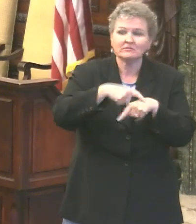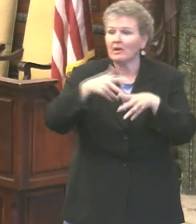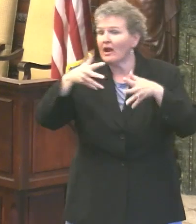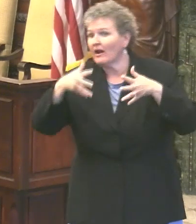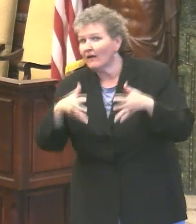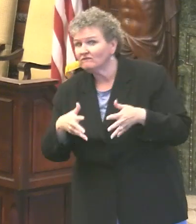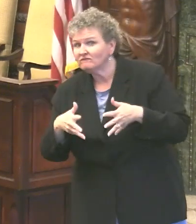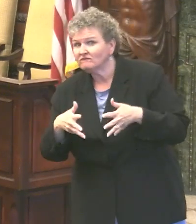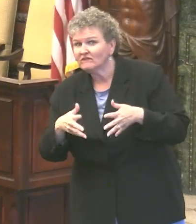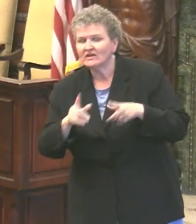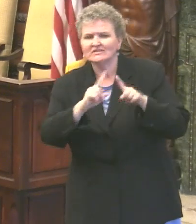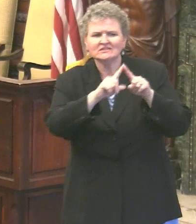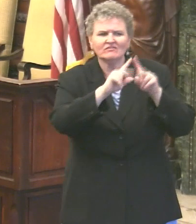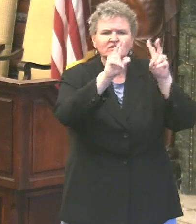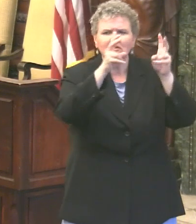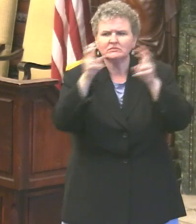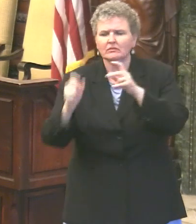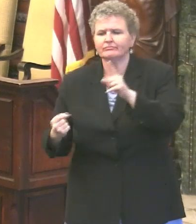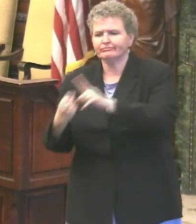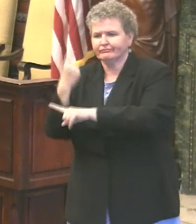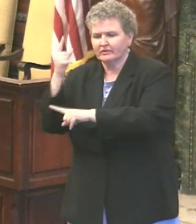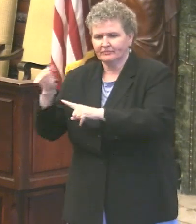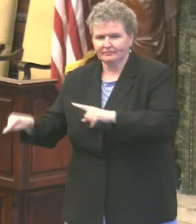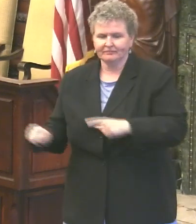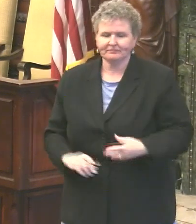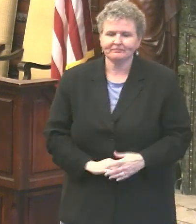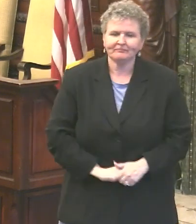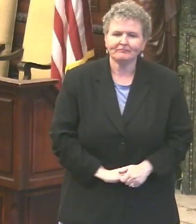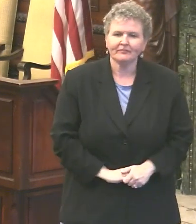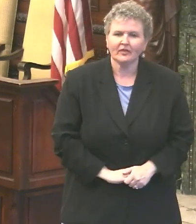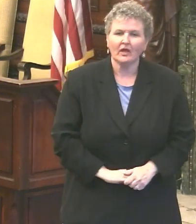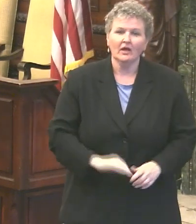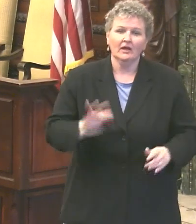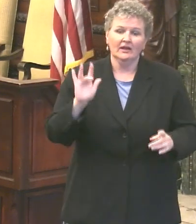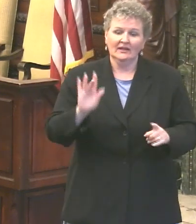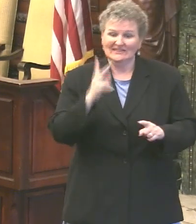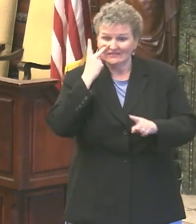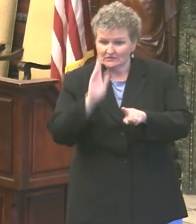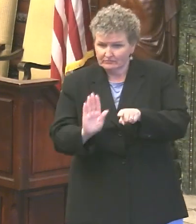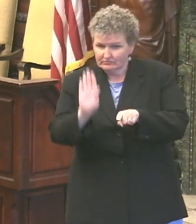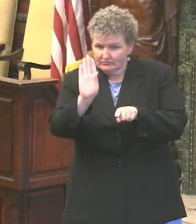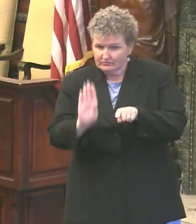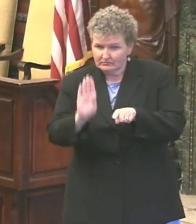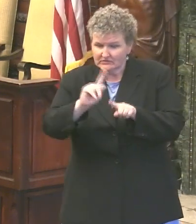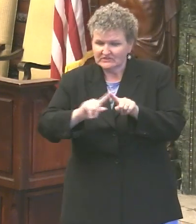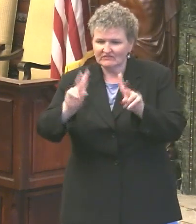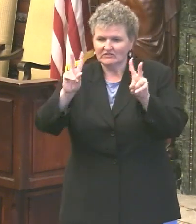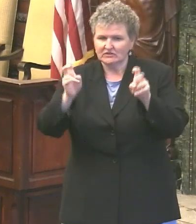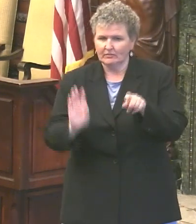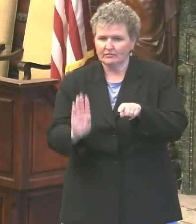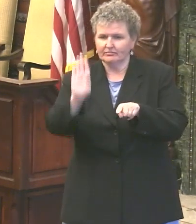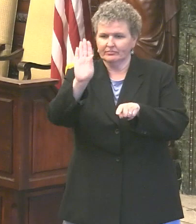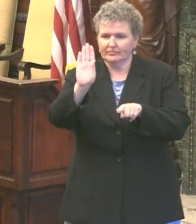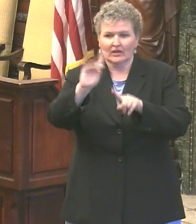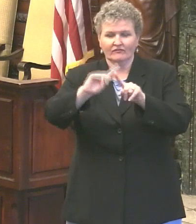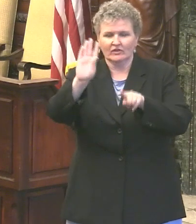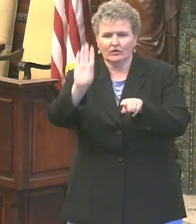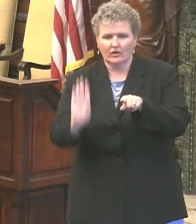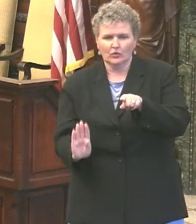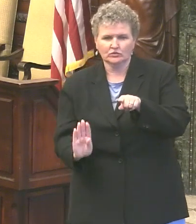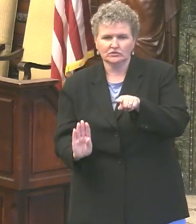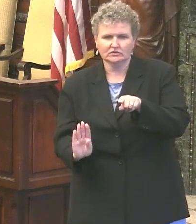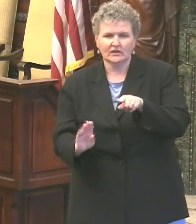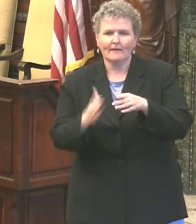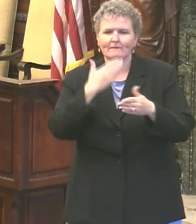other topics. So if your hand is raised now for another topic, please lower it and we will do our best to get to it